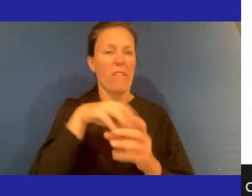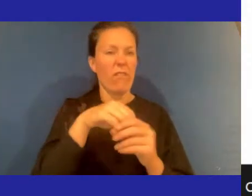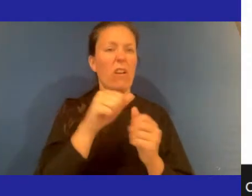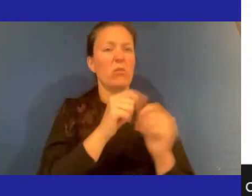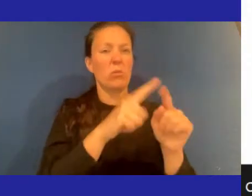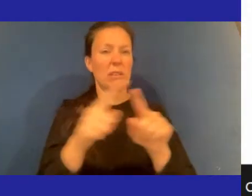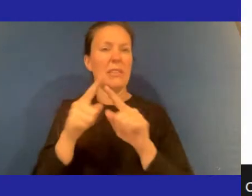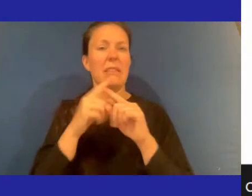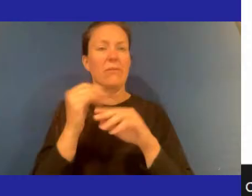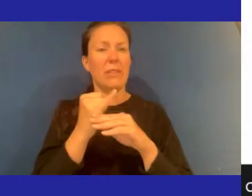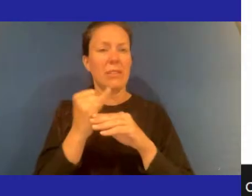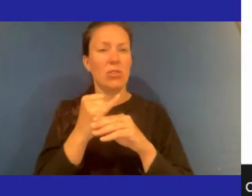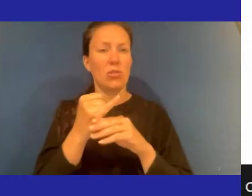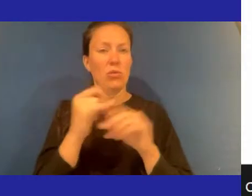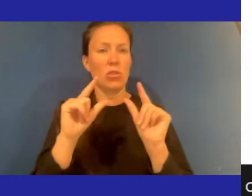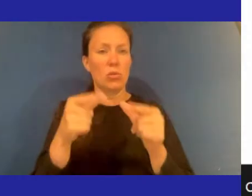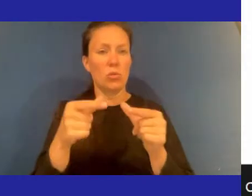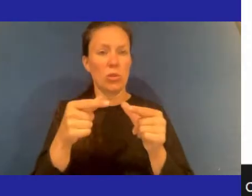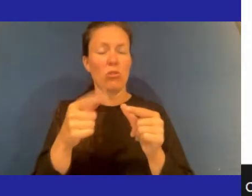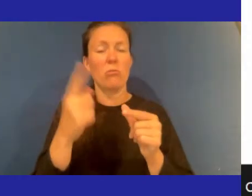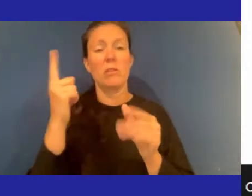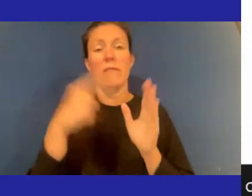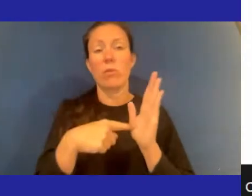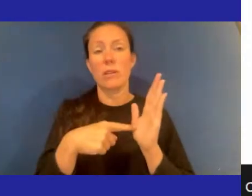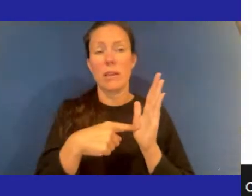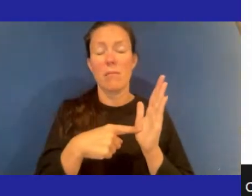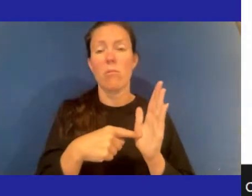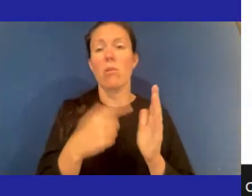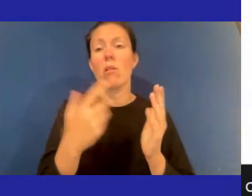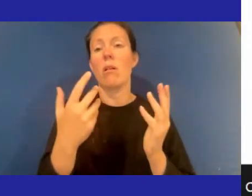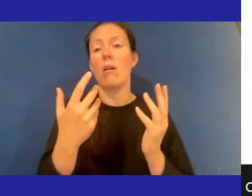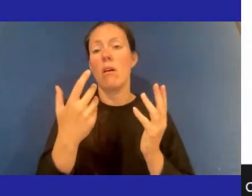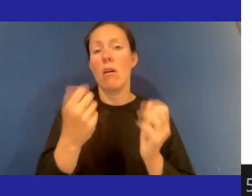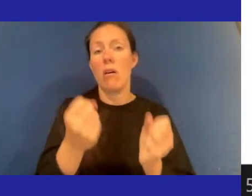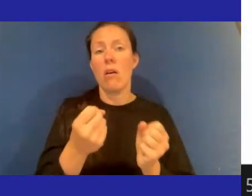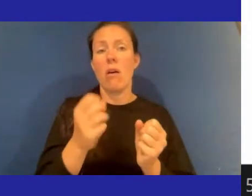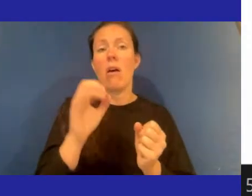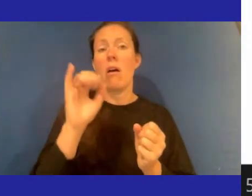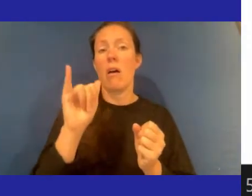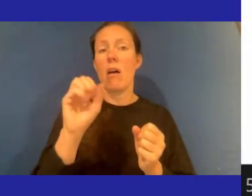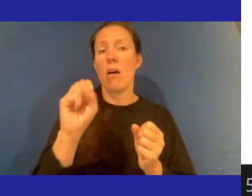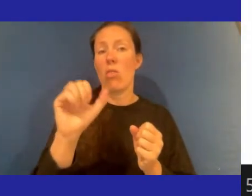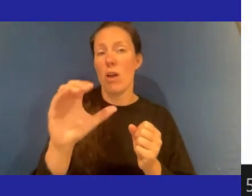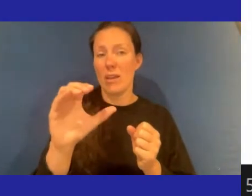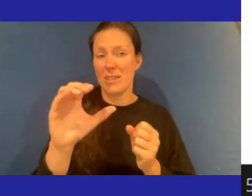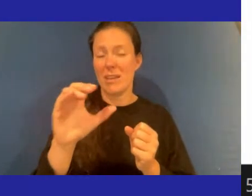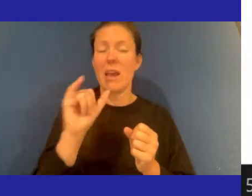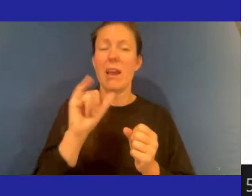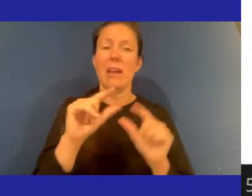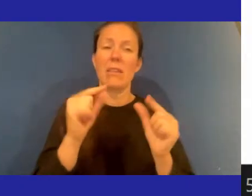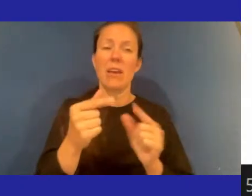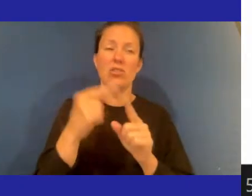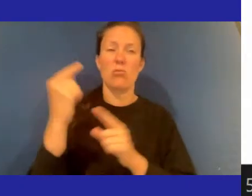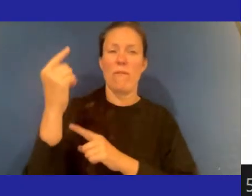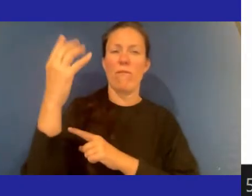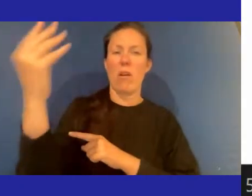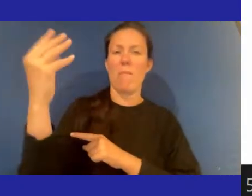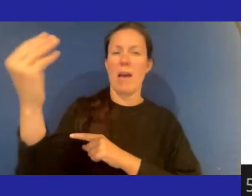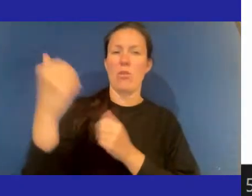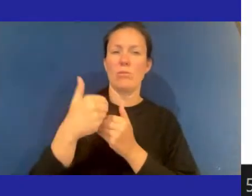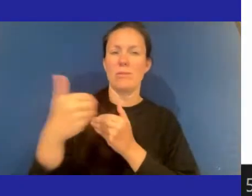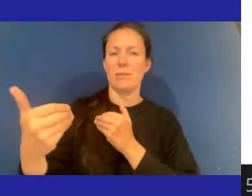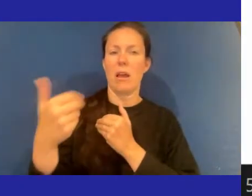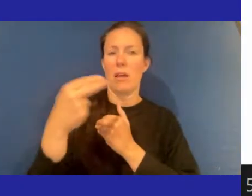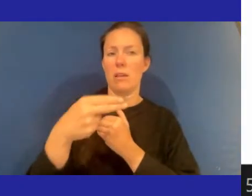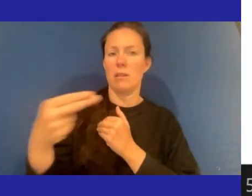groups. So one of them being Health ISAC. It's basically a group from outside of health and